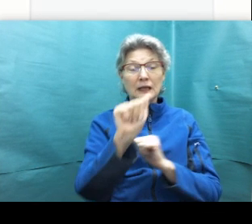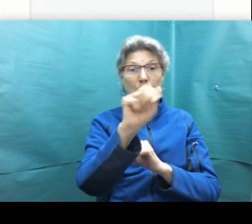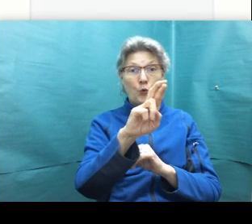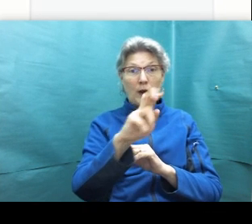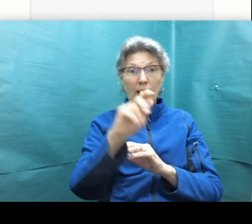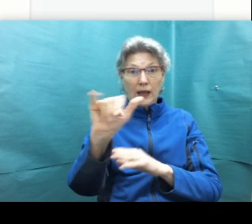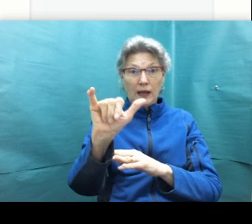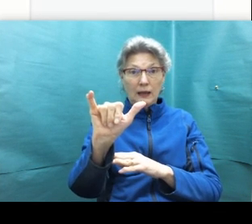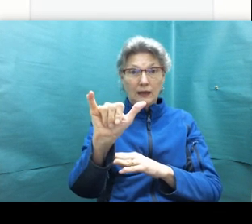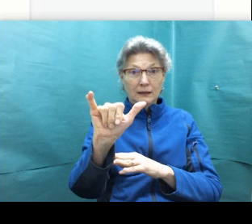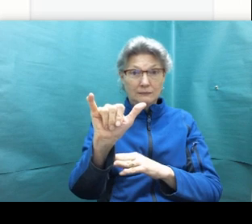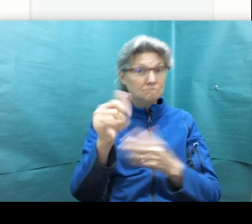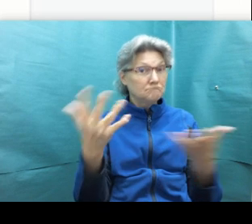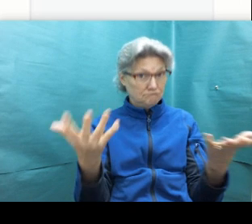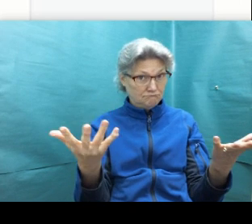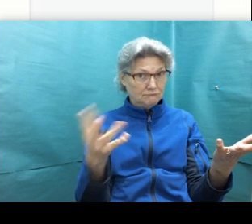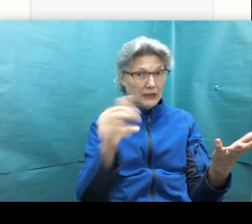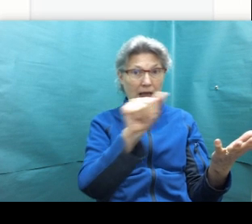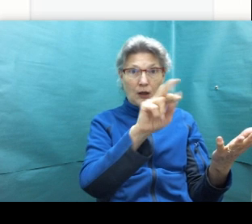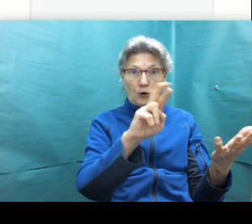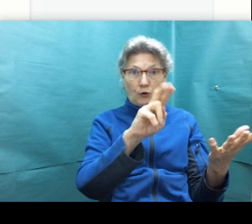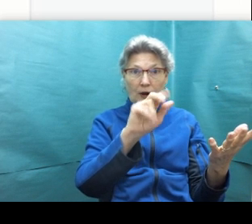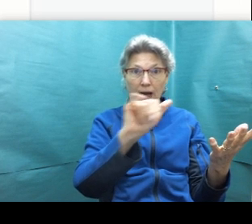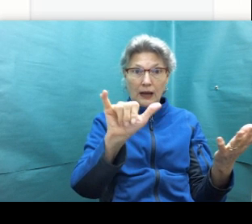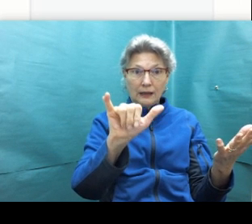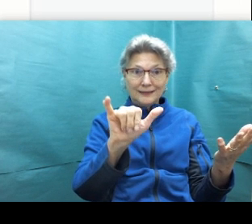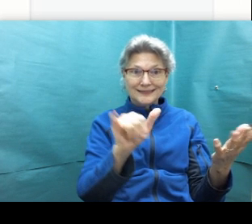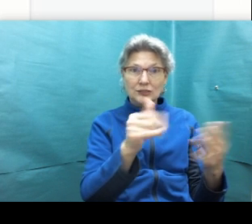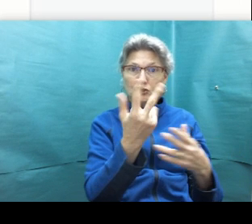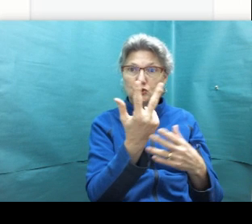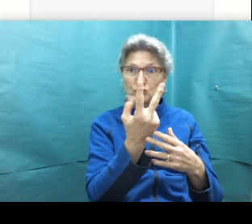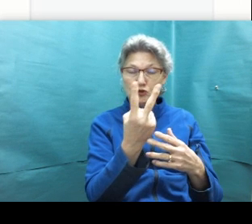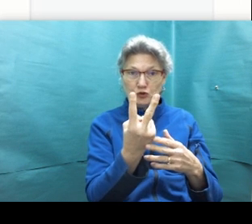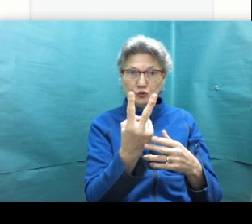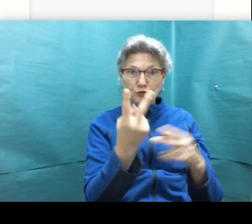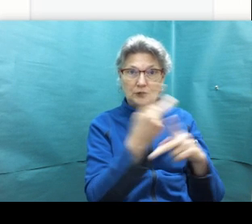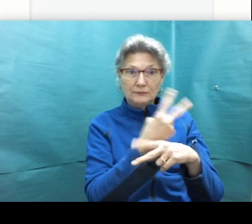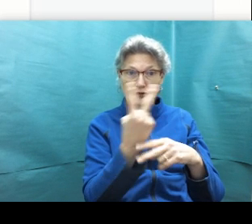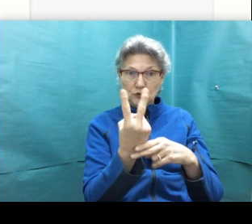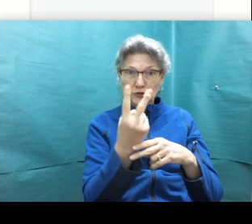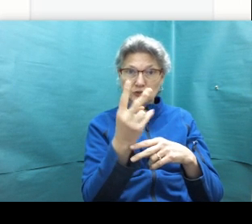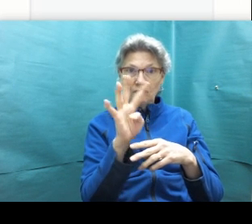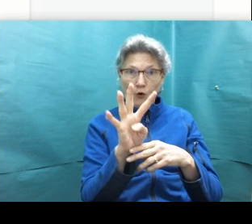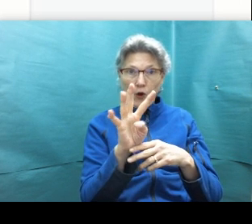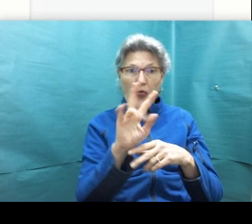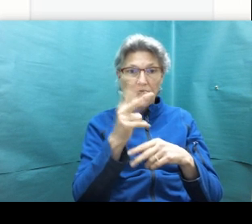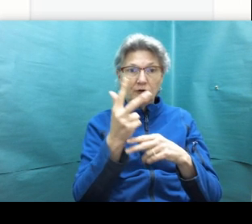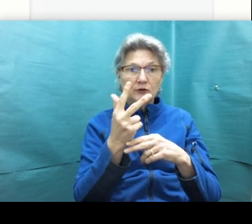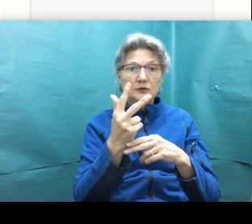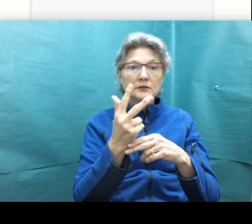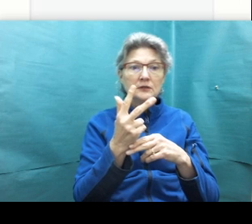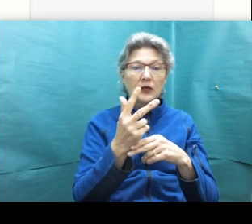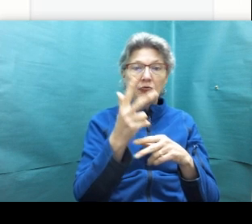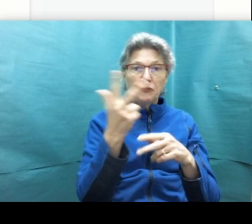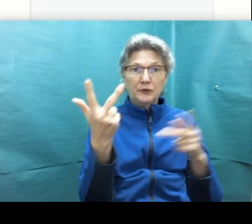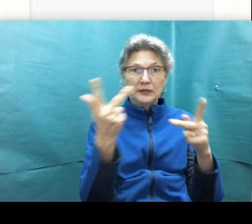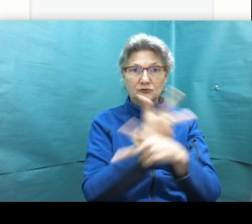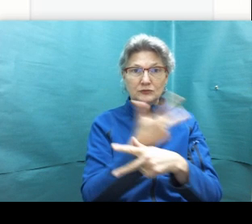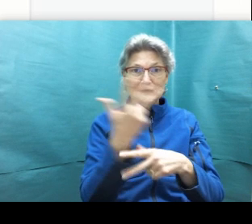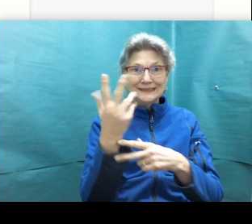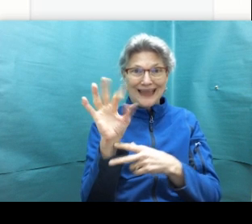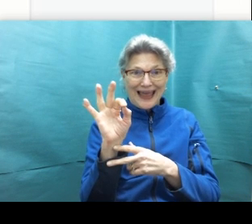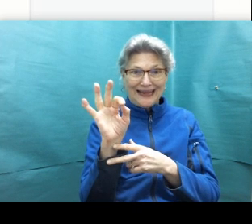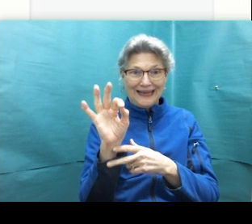see the second figure, I see 2 rows, 2 columns. 2 times 2 is 4. Third figure is 3 times 3 is